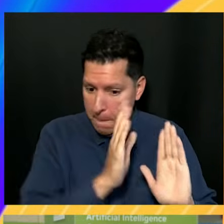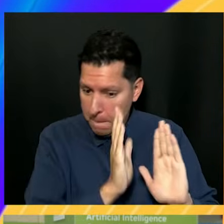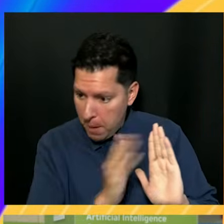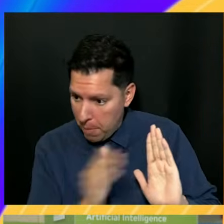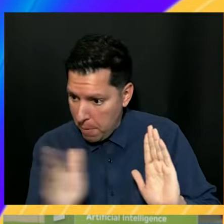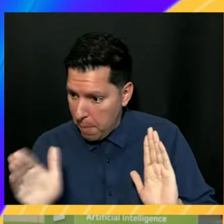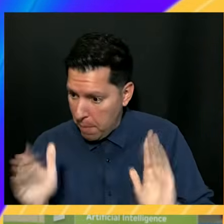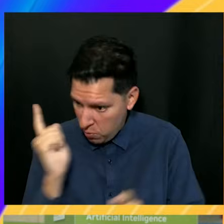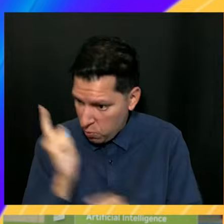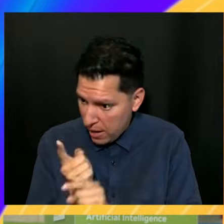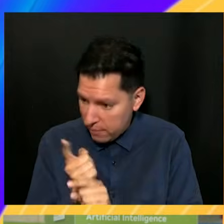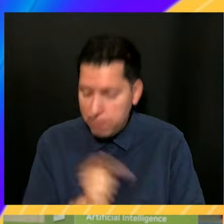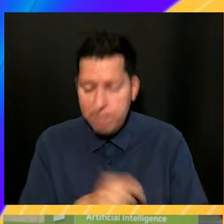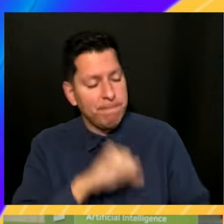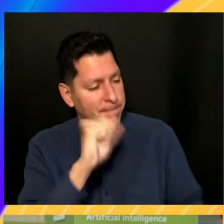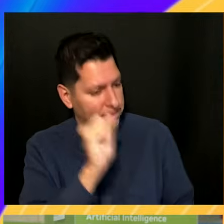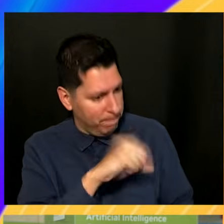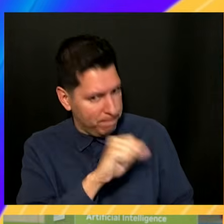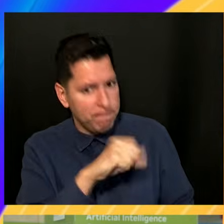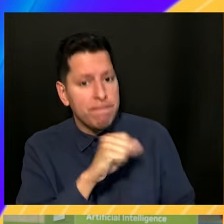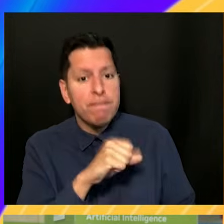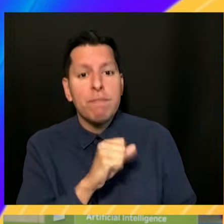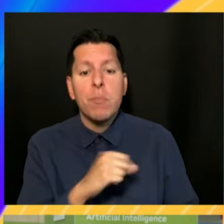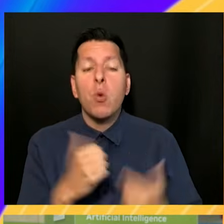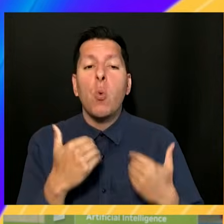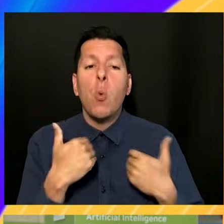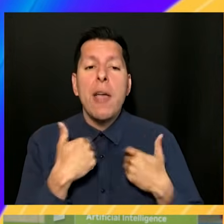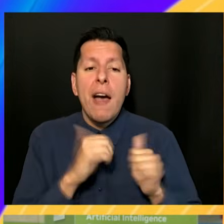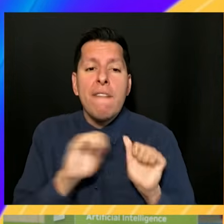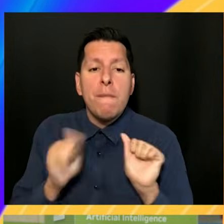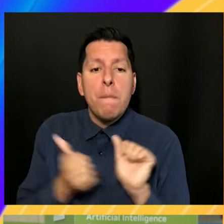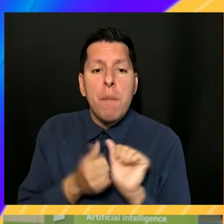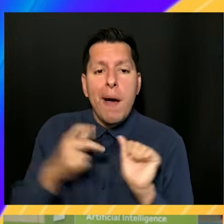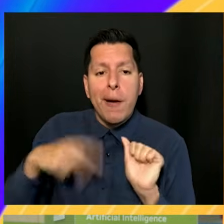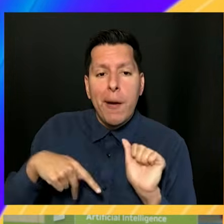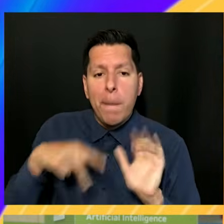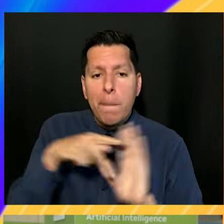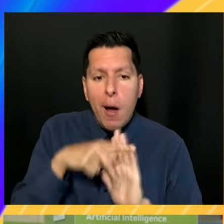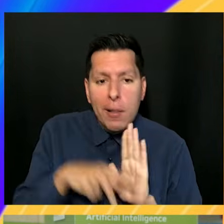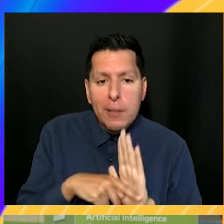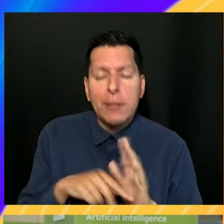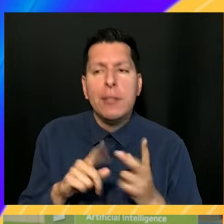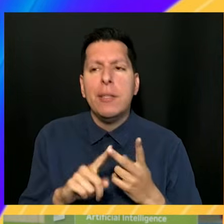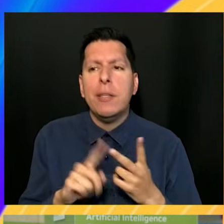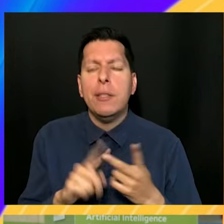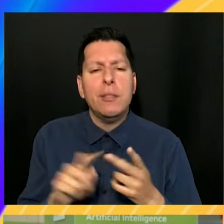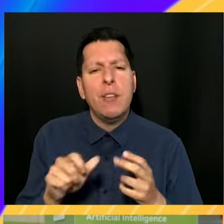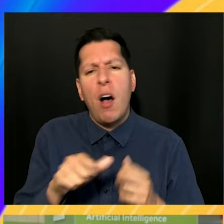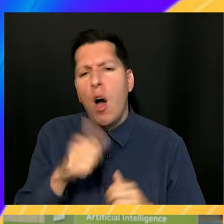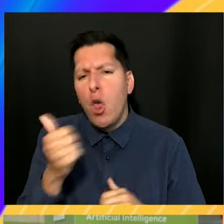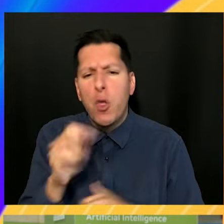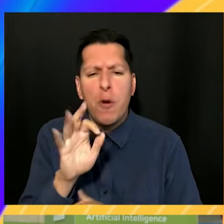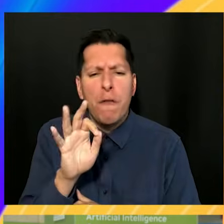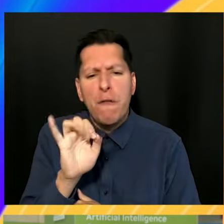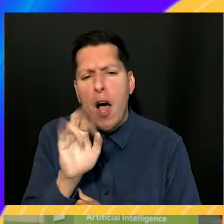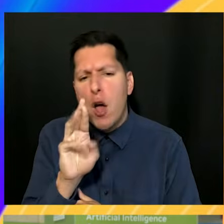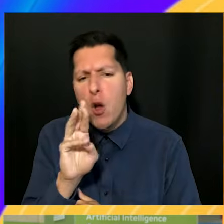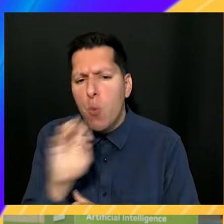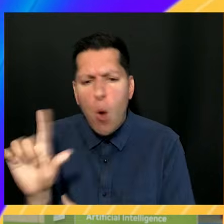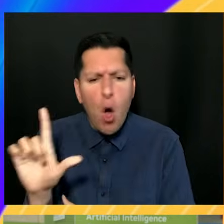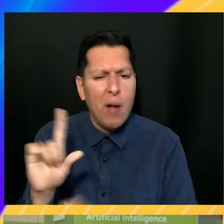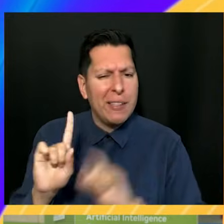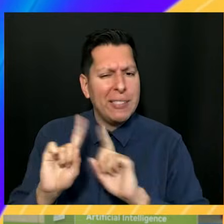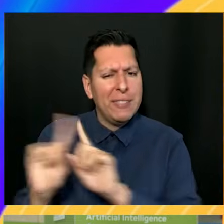do this, again, we've got backup policies here, config rules, and network firewall, so all kinds of stuff, and it's all